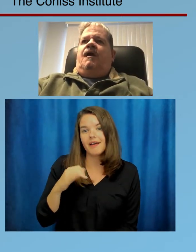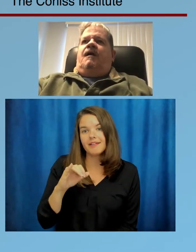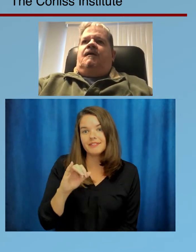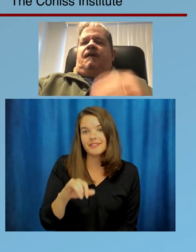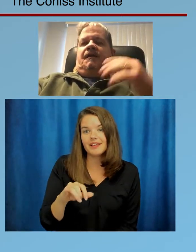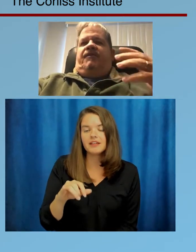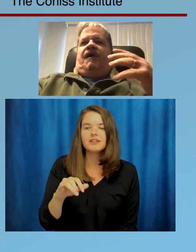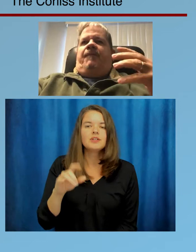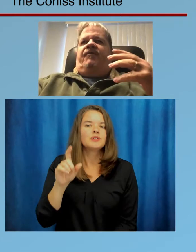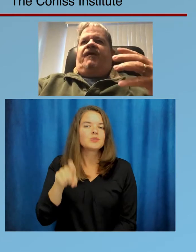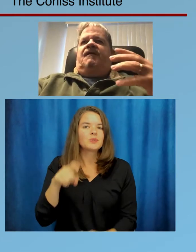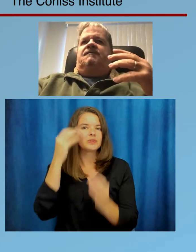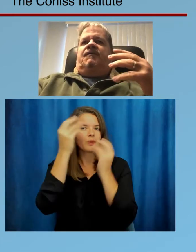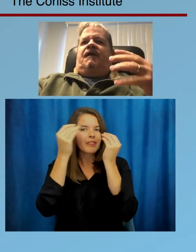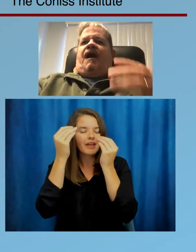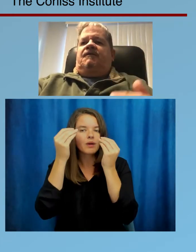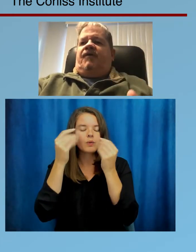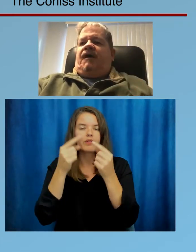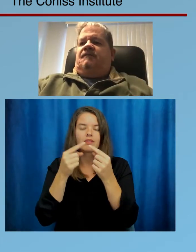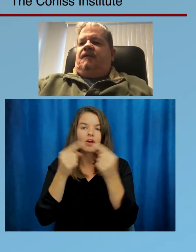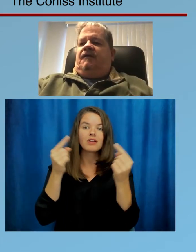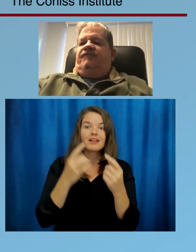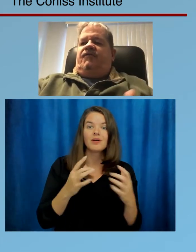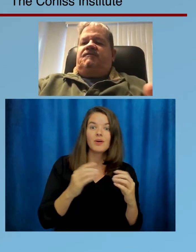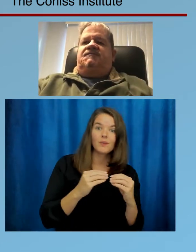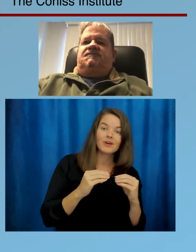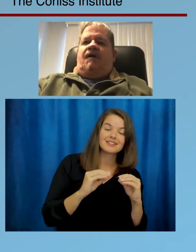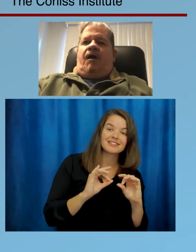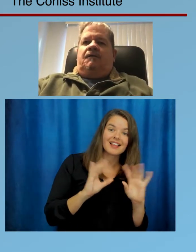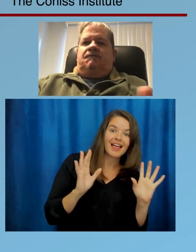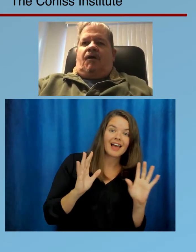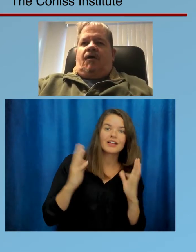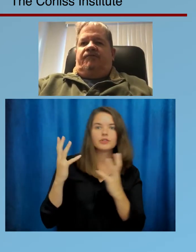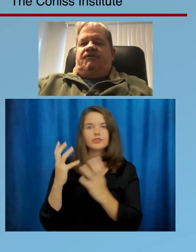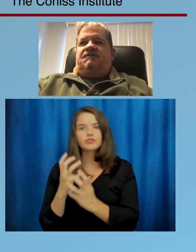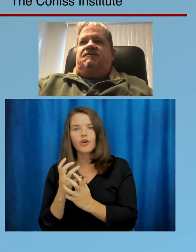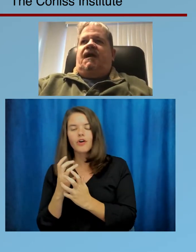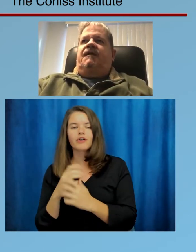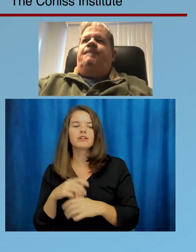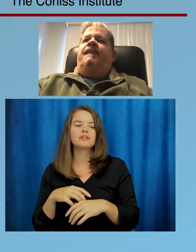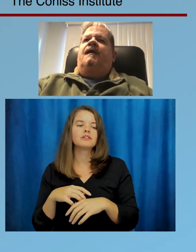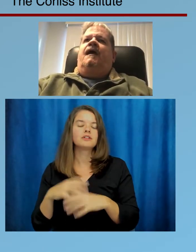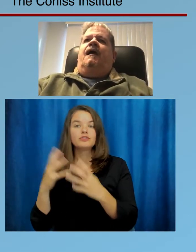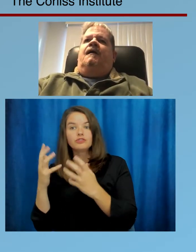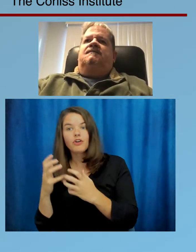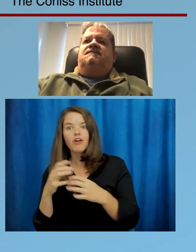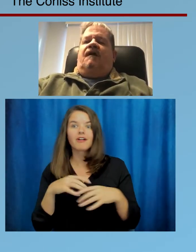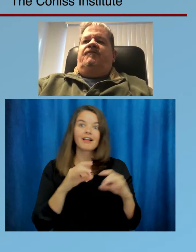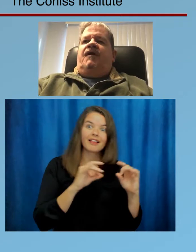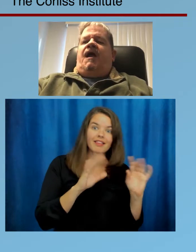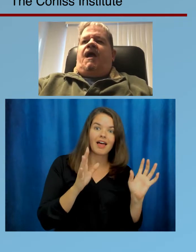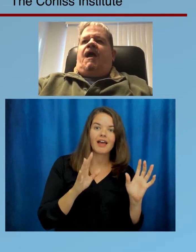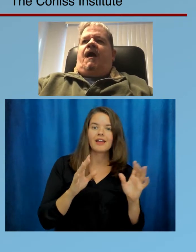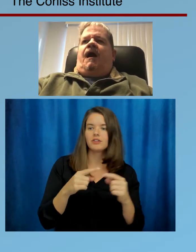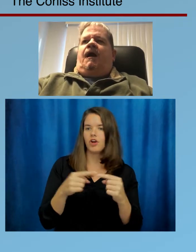So you need to think about things with the contrast, light versus dark, dark versus light